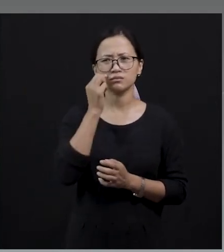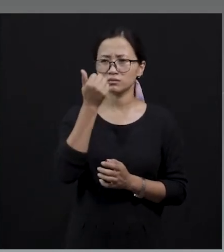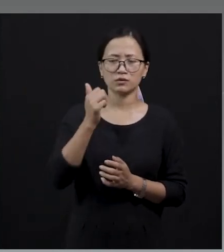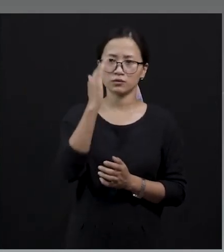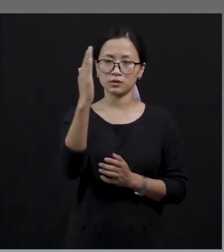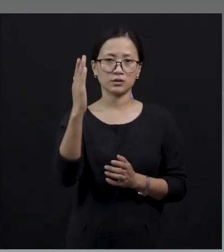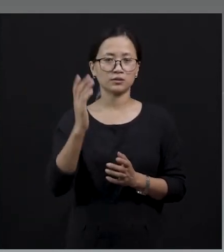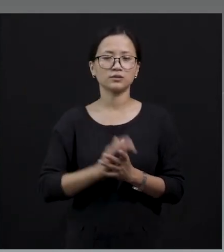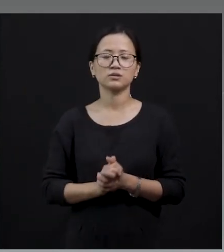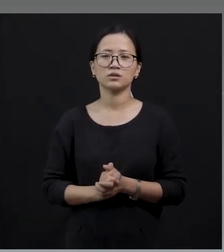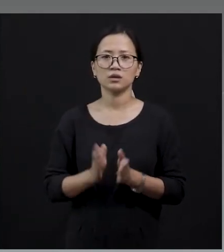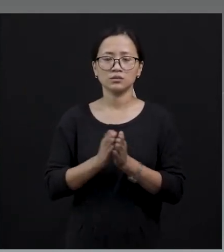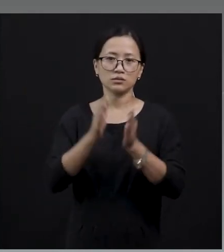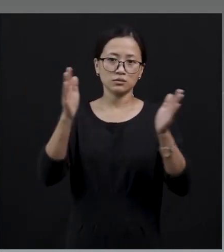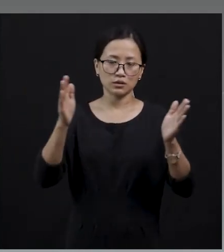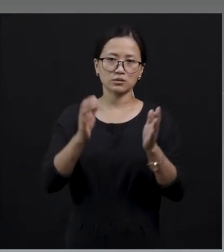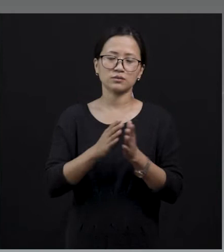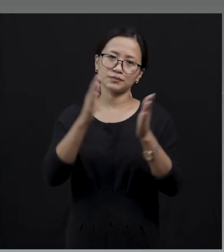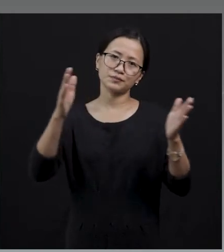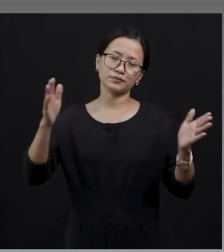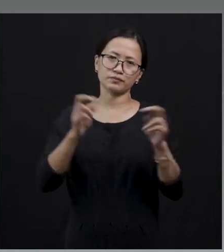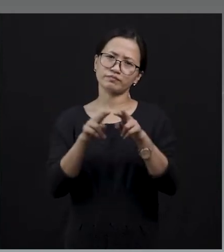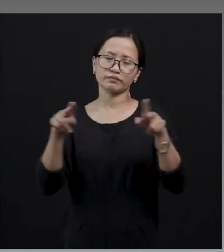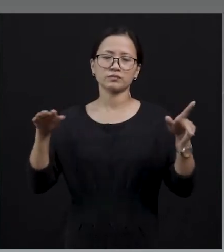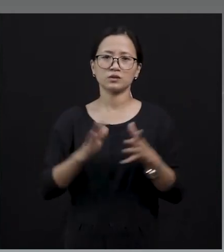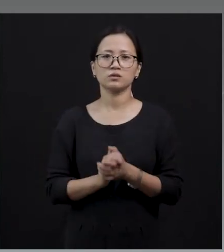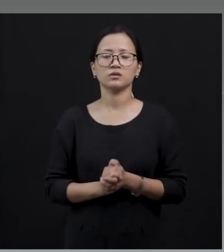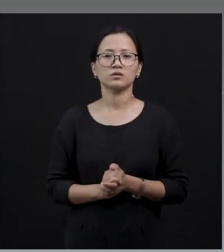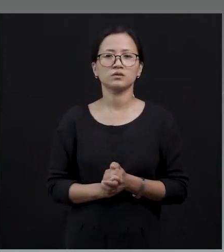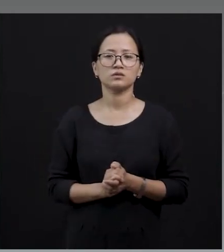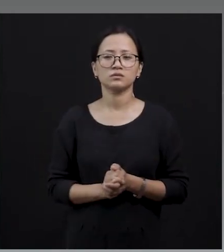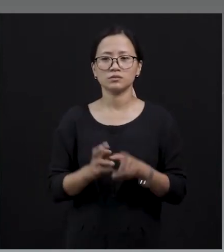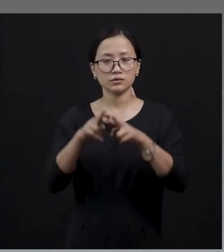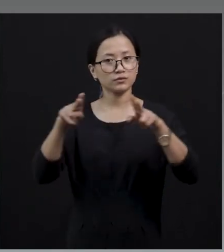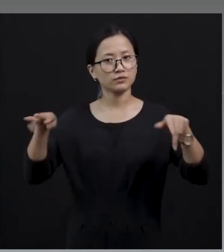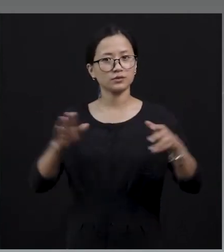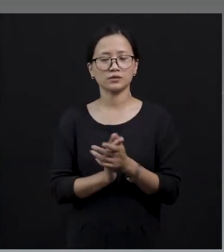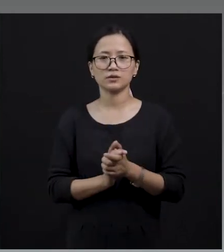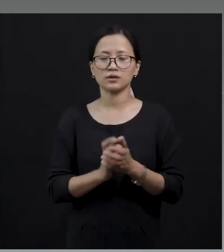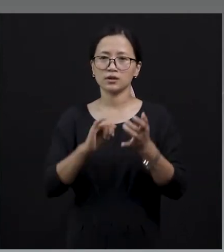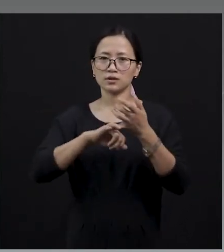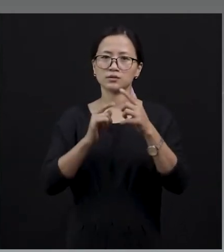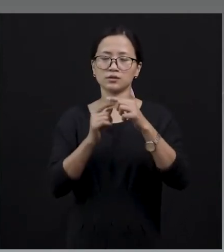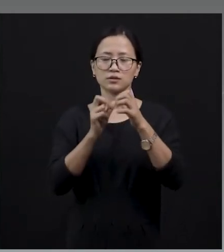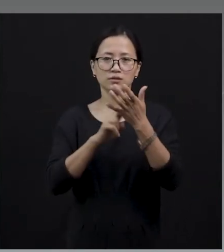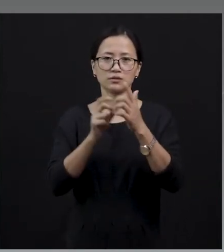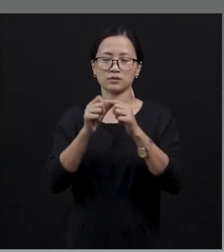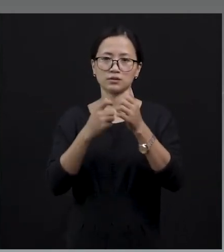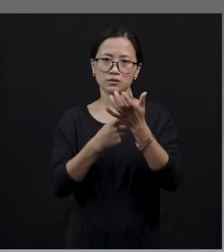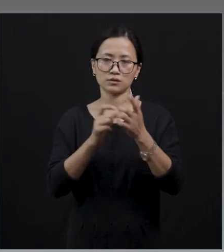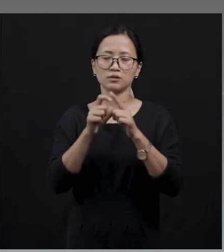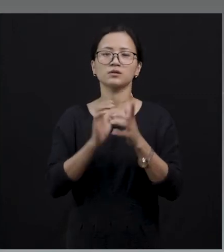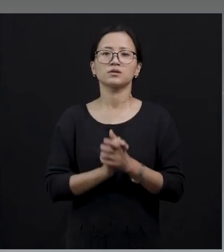to the size. The size will vary, okay? So these are the different standards of units,